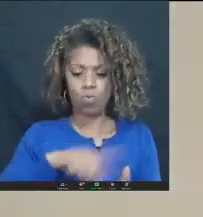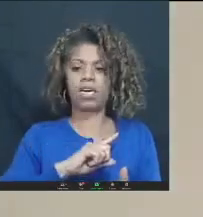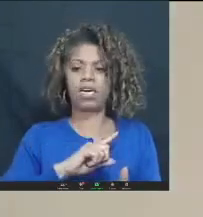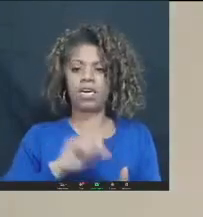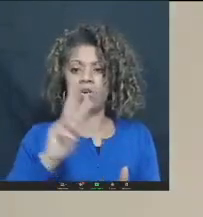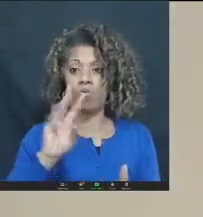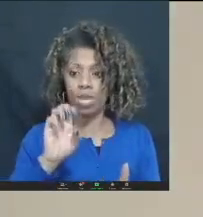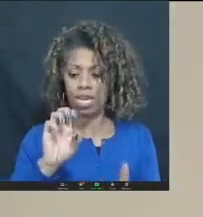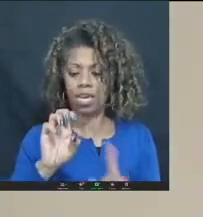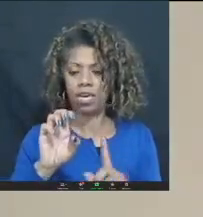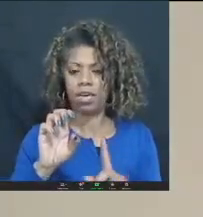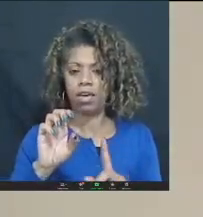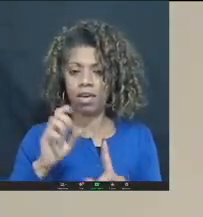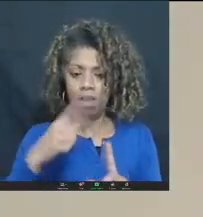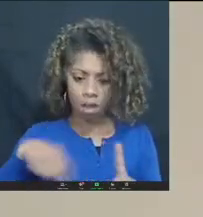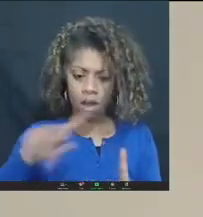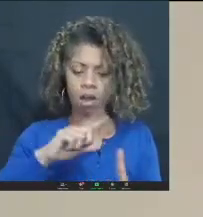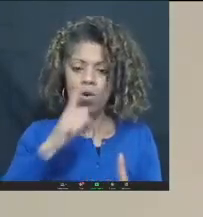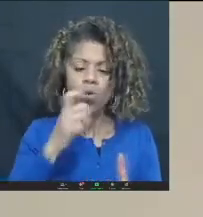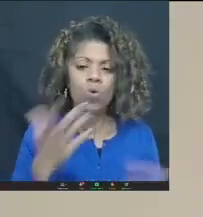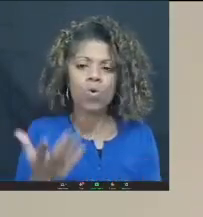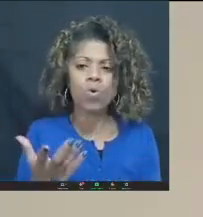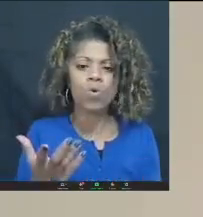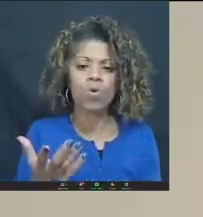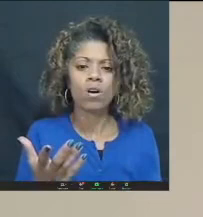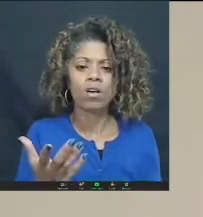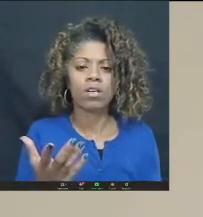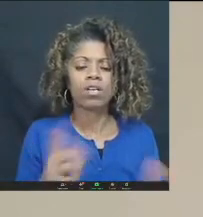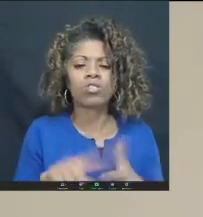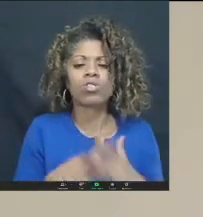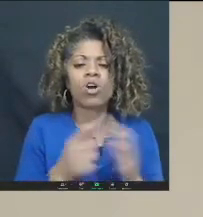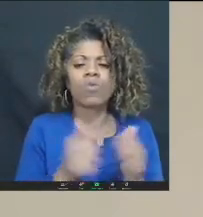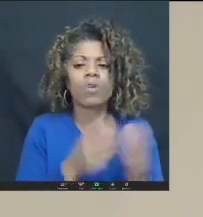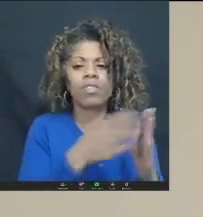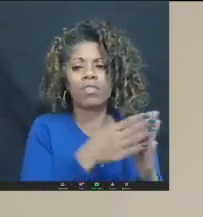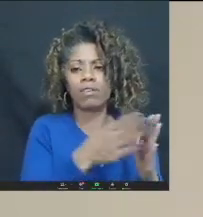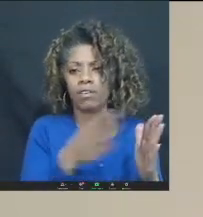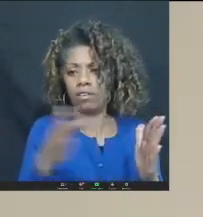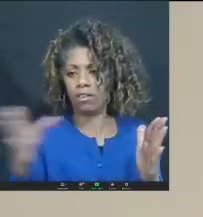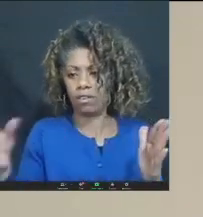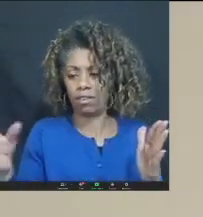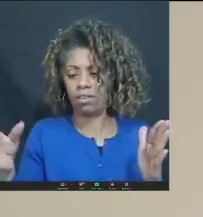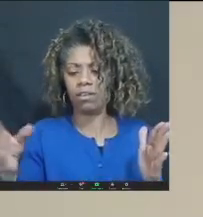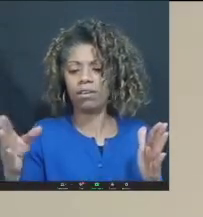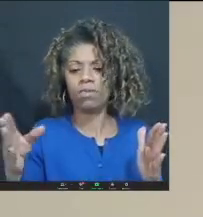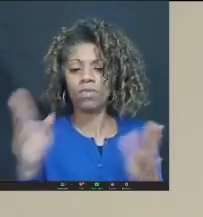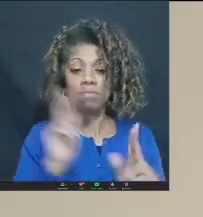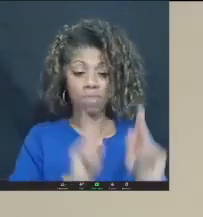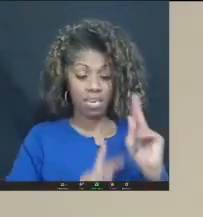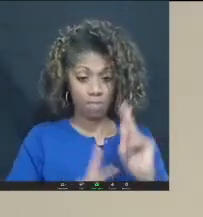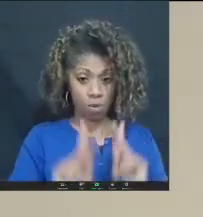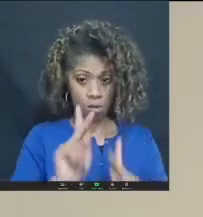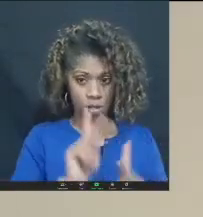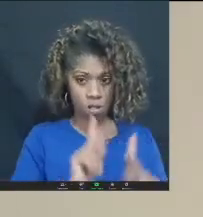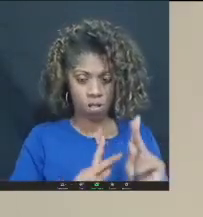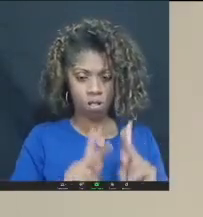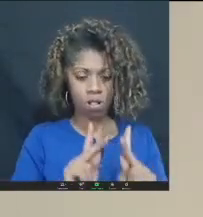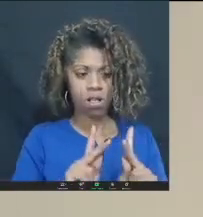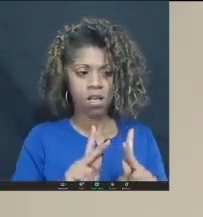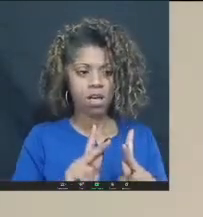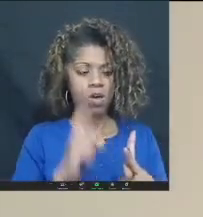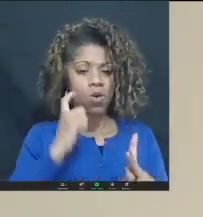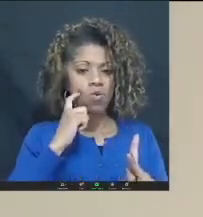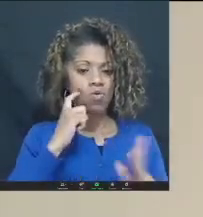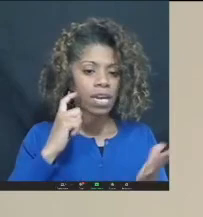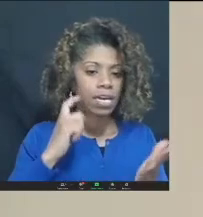matter, like across humanity, starting with a definition of people that recognizes their aspirations, that recognizes their